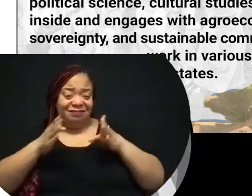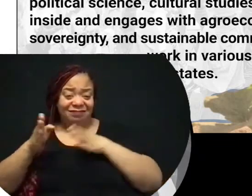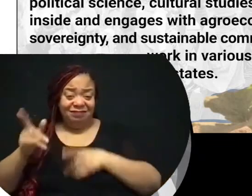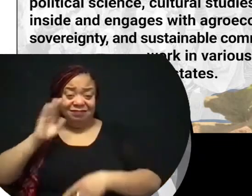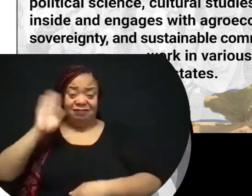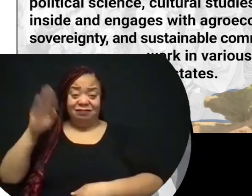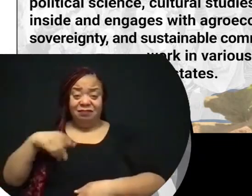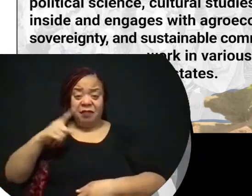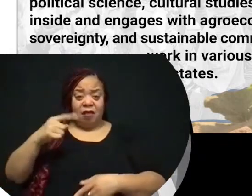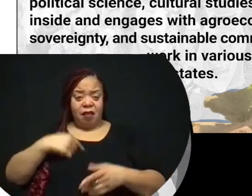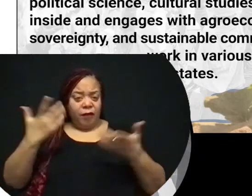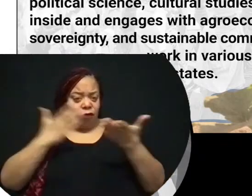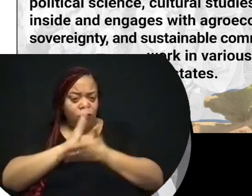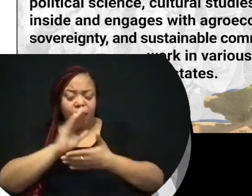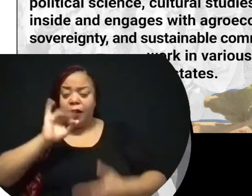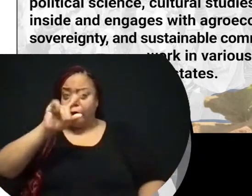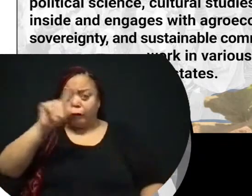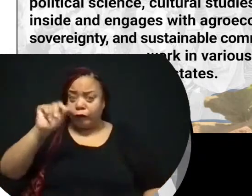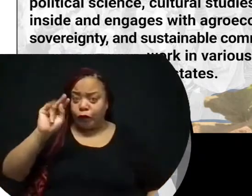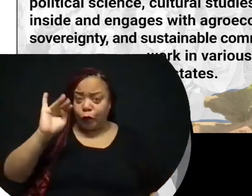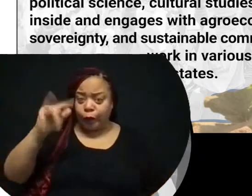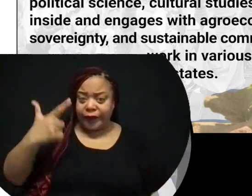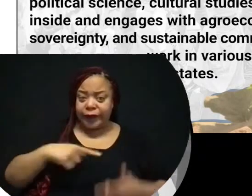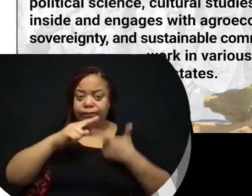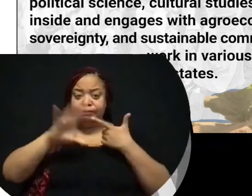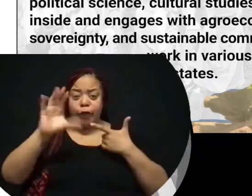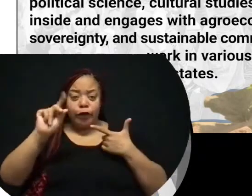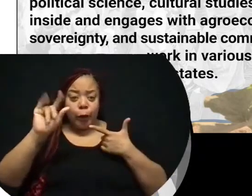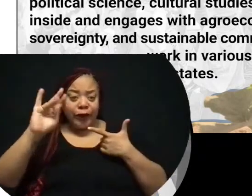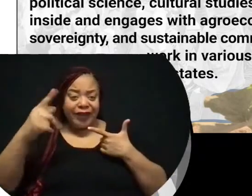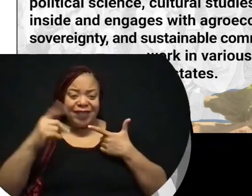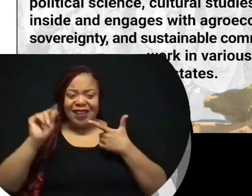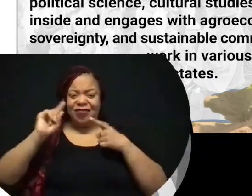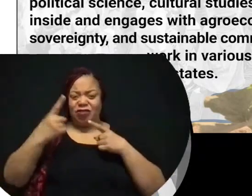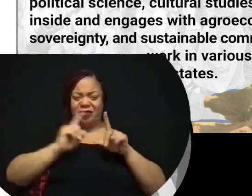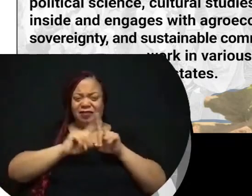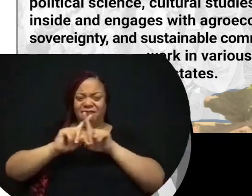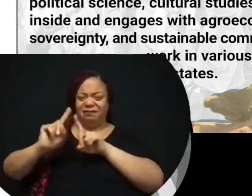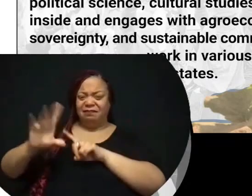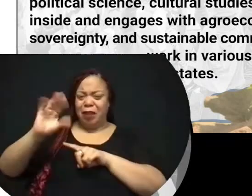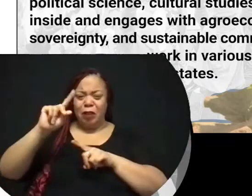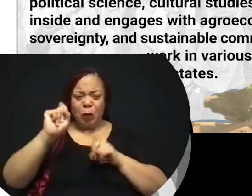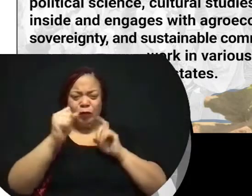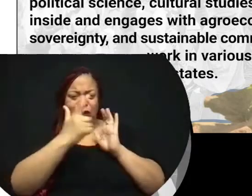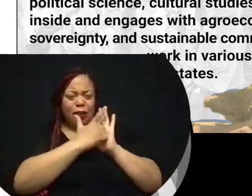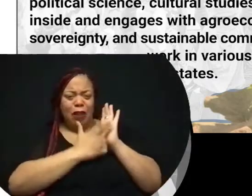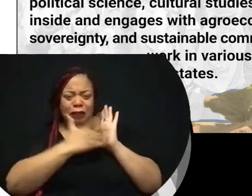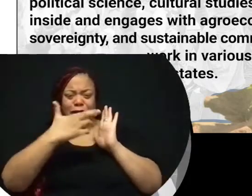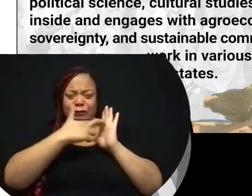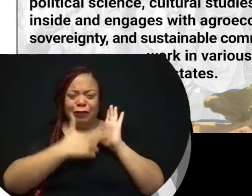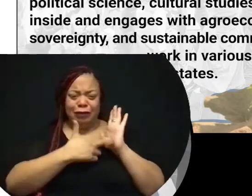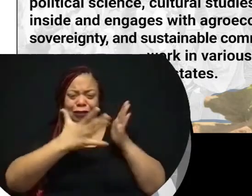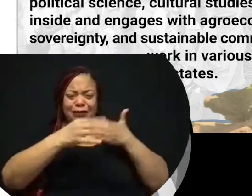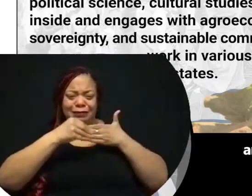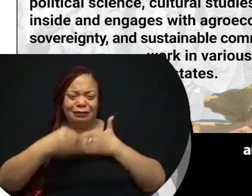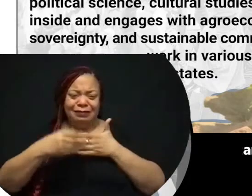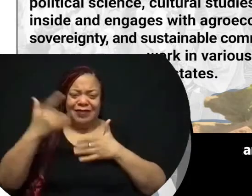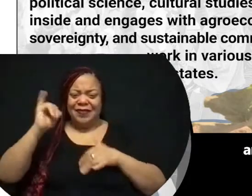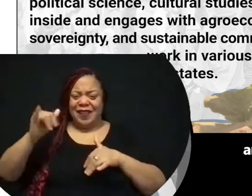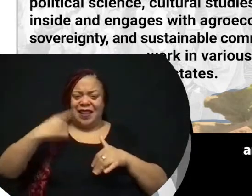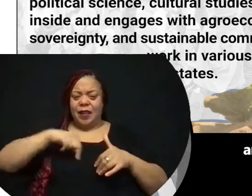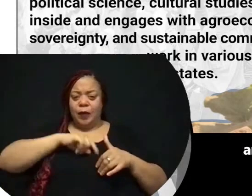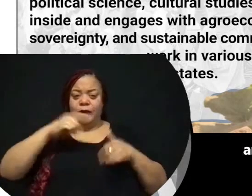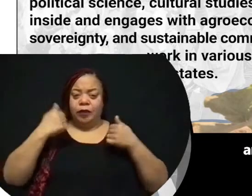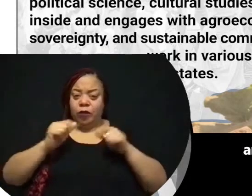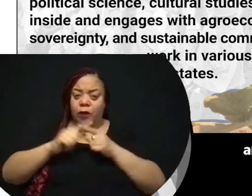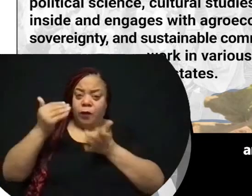those barriers. You know what I'm saying? We gotta really just take back, you know what I'm saying, our right and